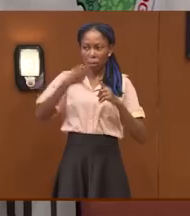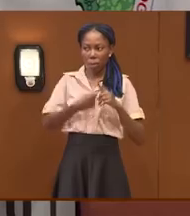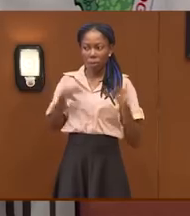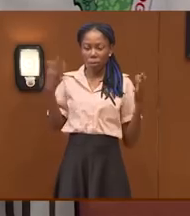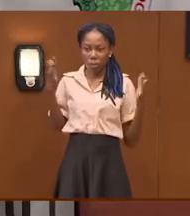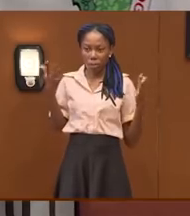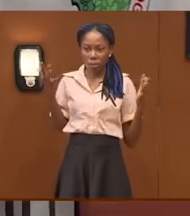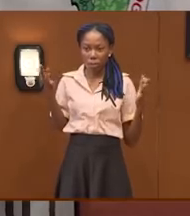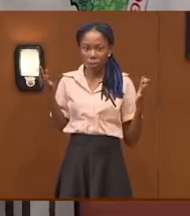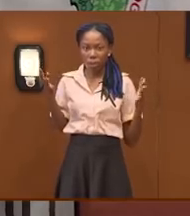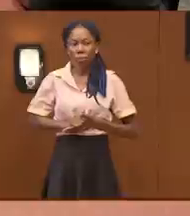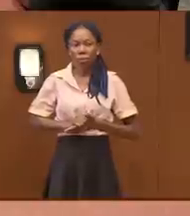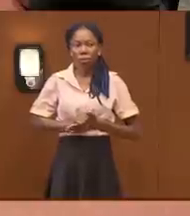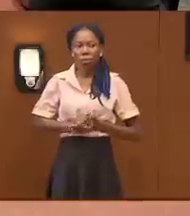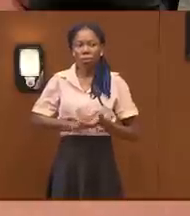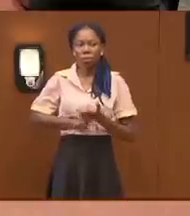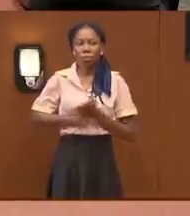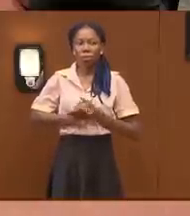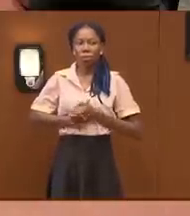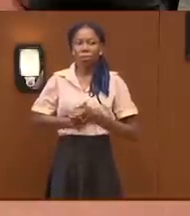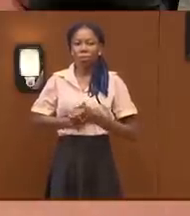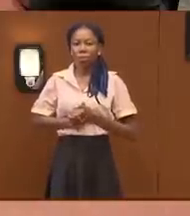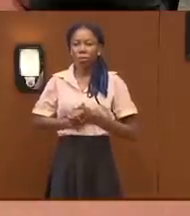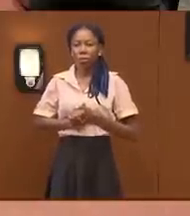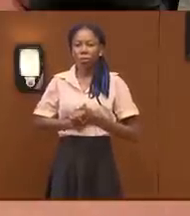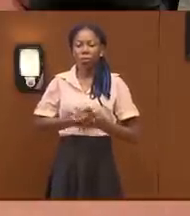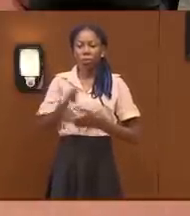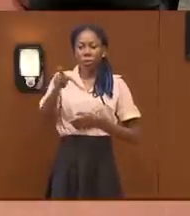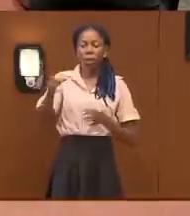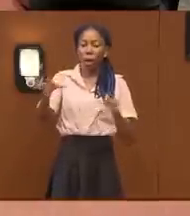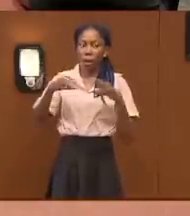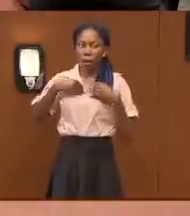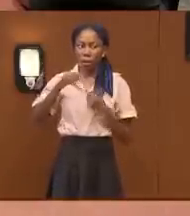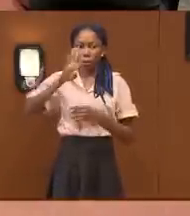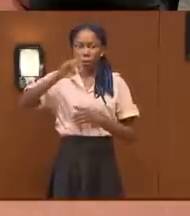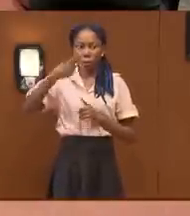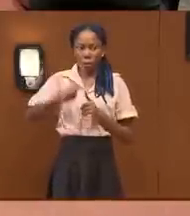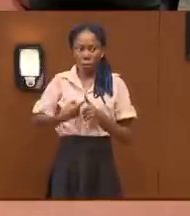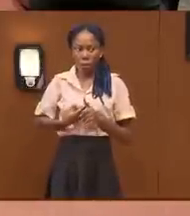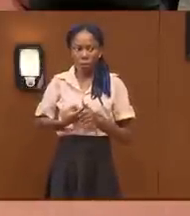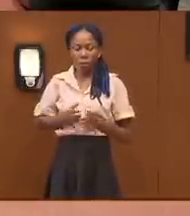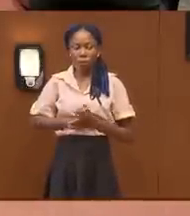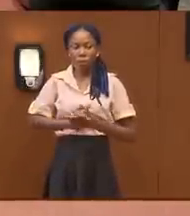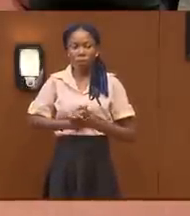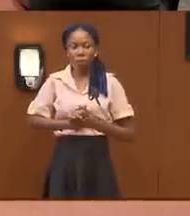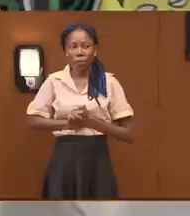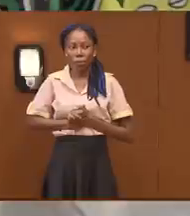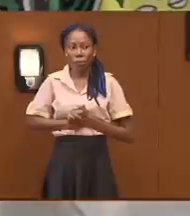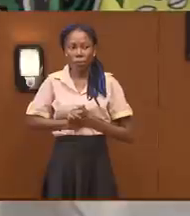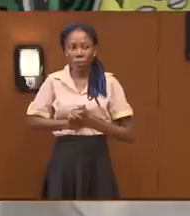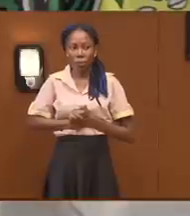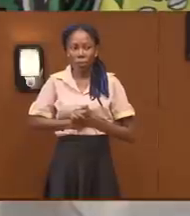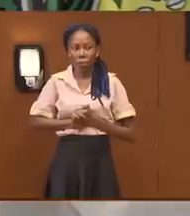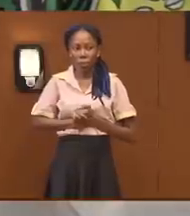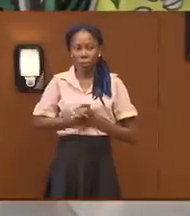Thank you. Do your 4 months, so you'll be good. Okay, so. I didn't read the 4 months. You've agreed on 4 months. Just do it. Then can you